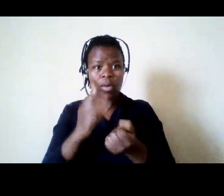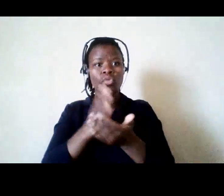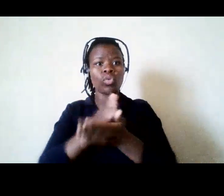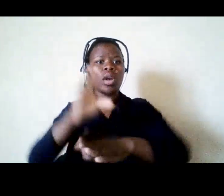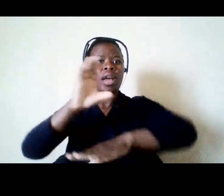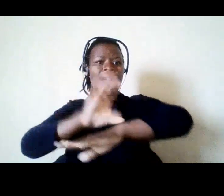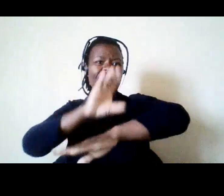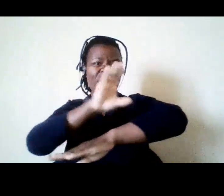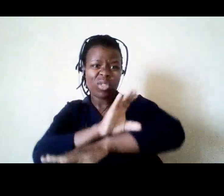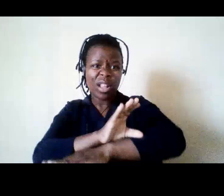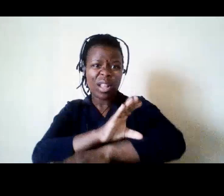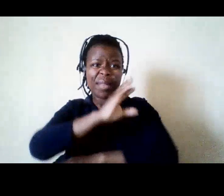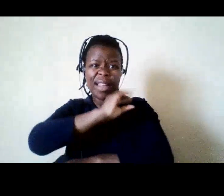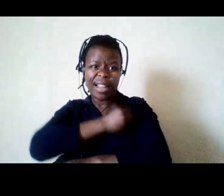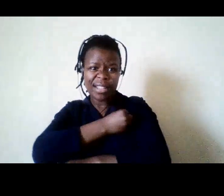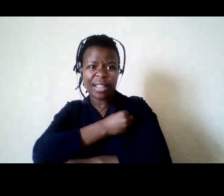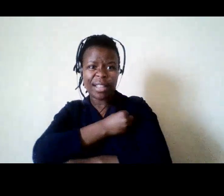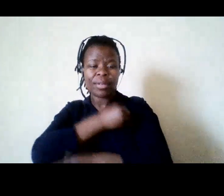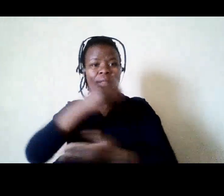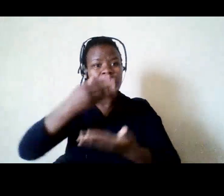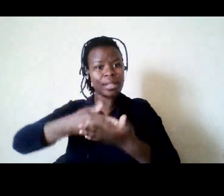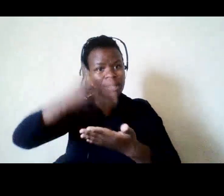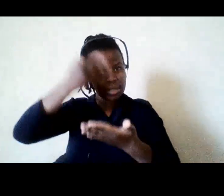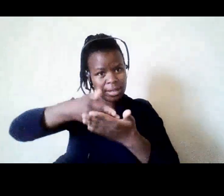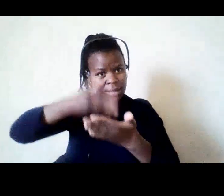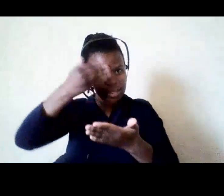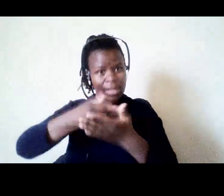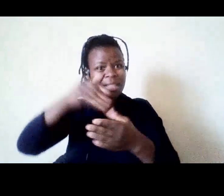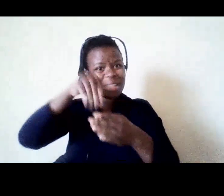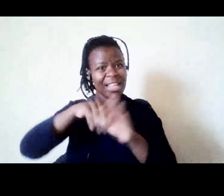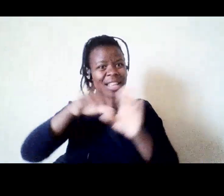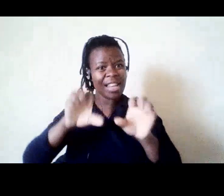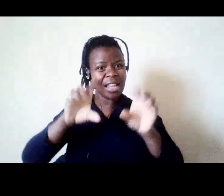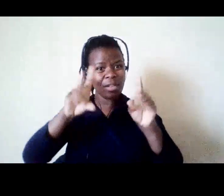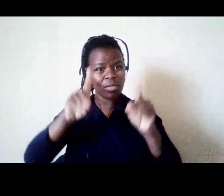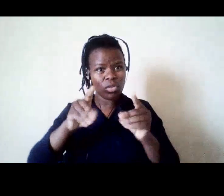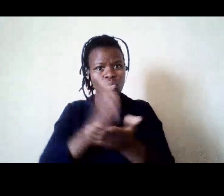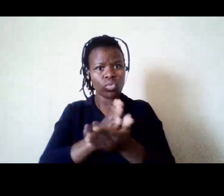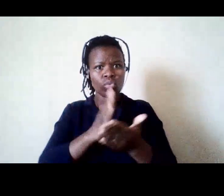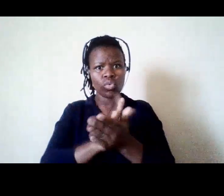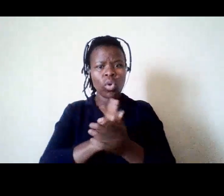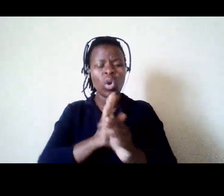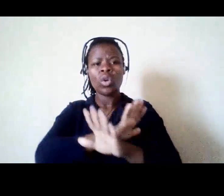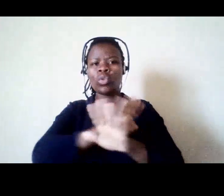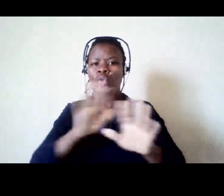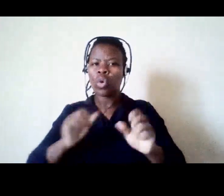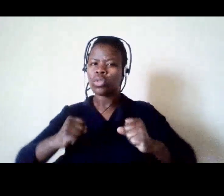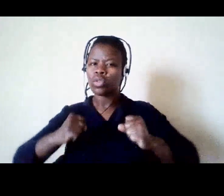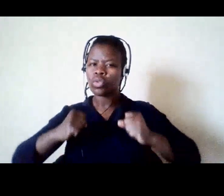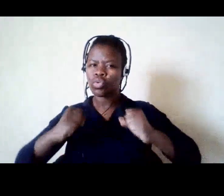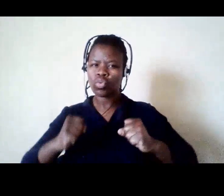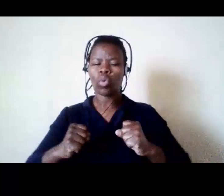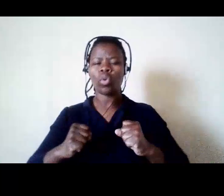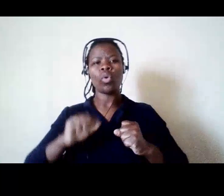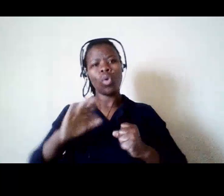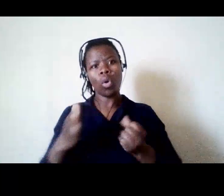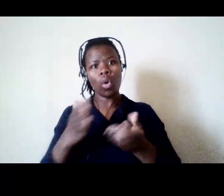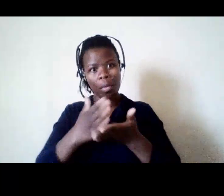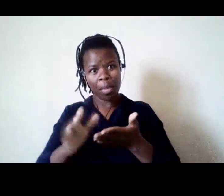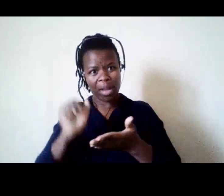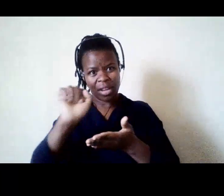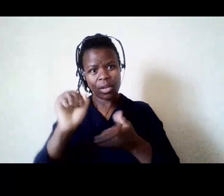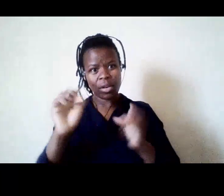disability studies in education, it's not really strong or part of it. It's only diversity